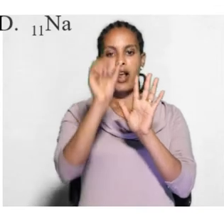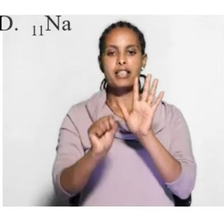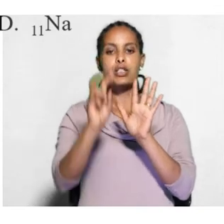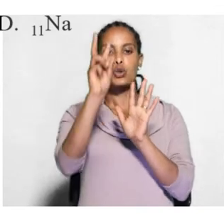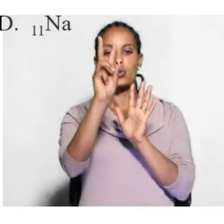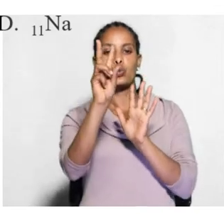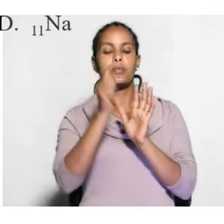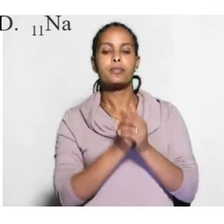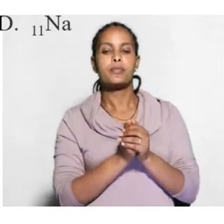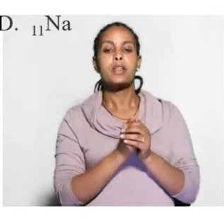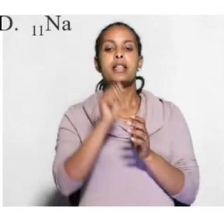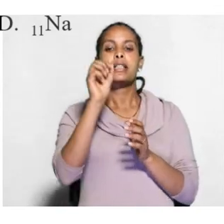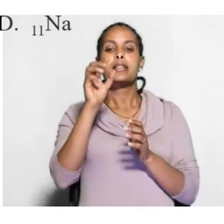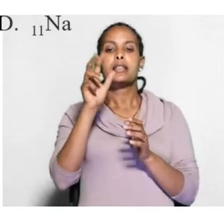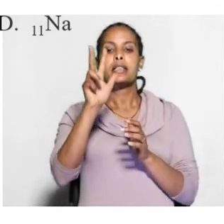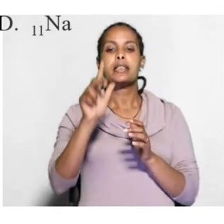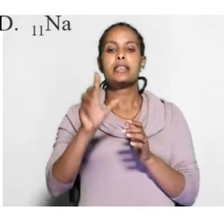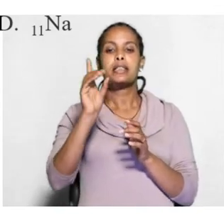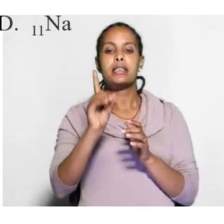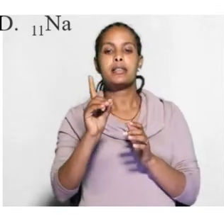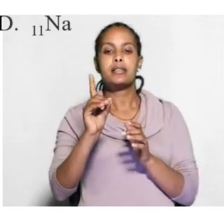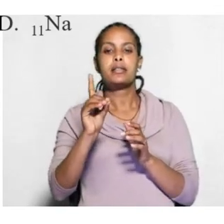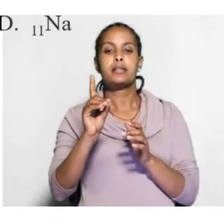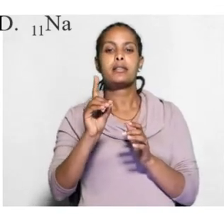4s2, 3d10,